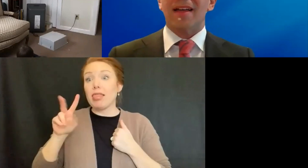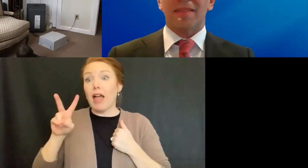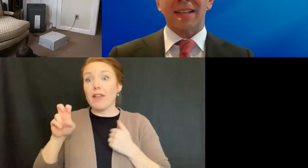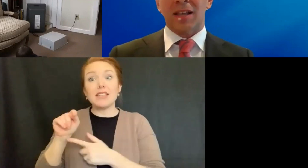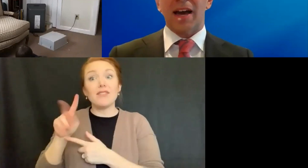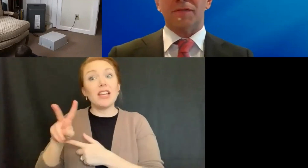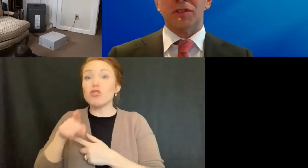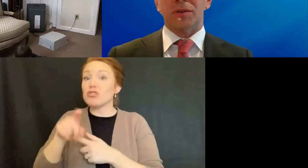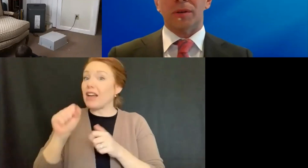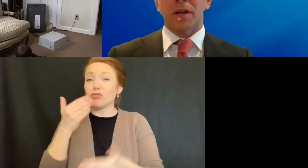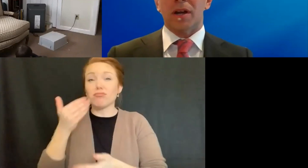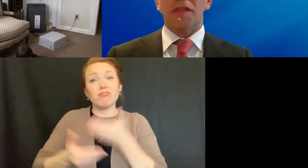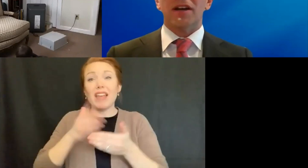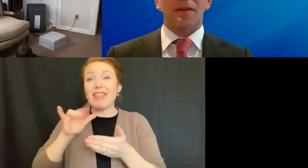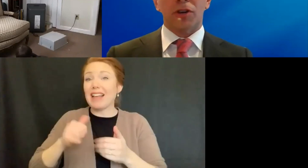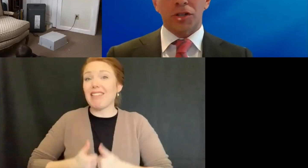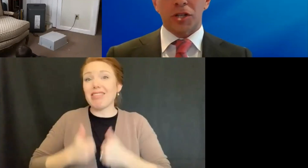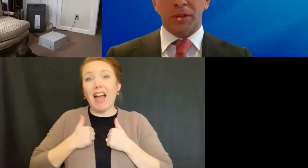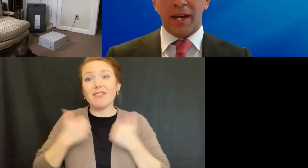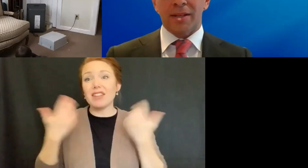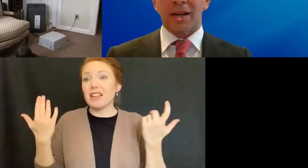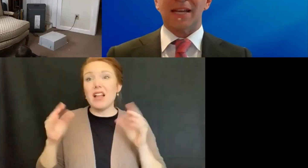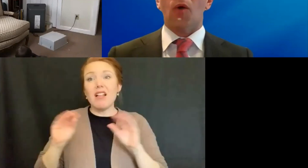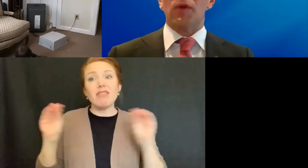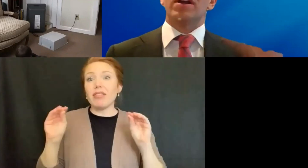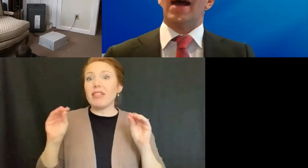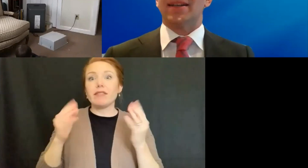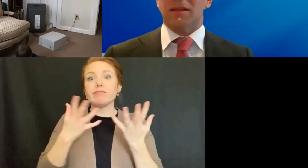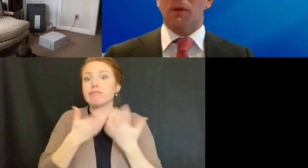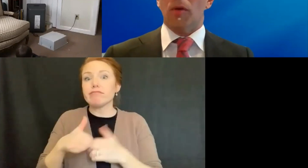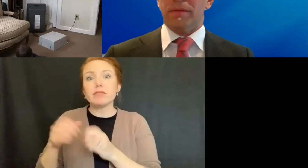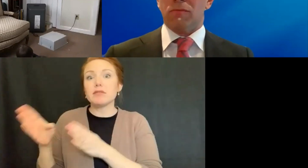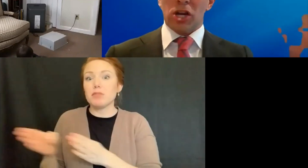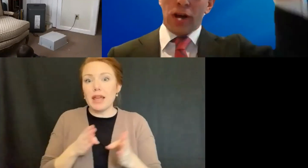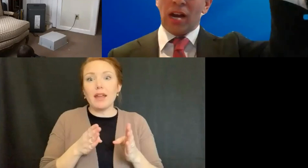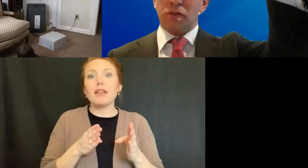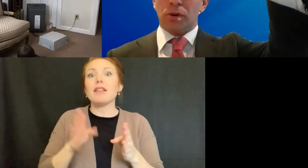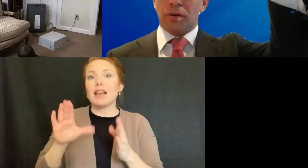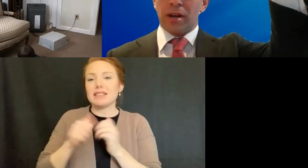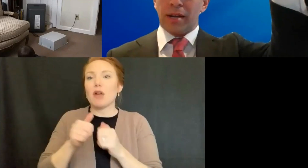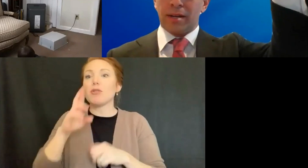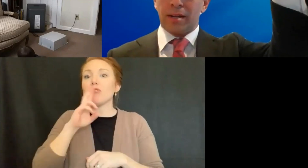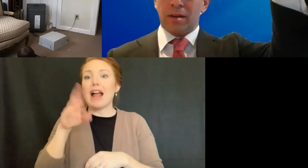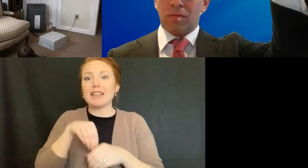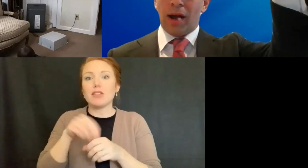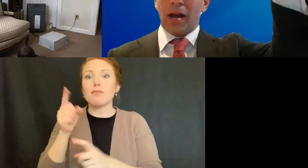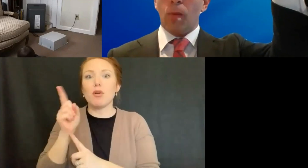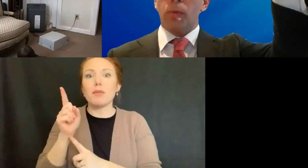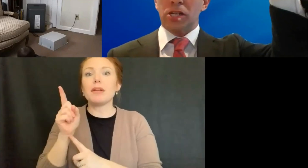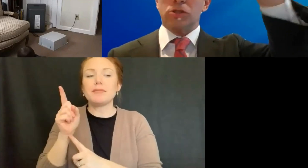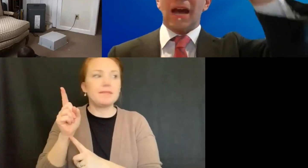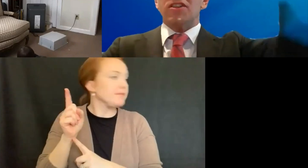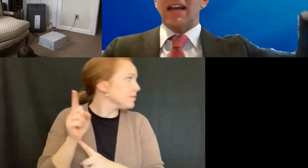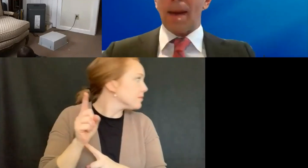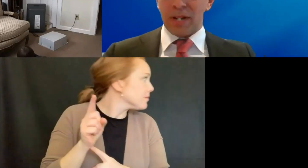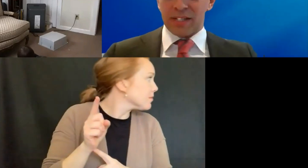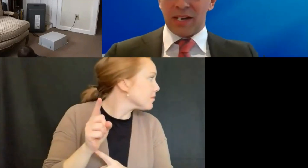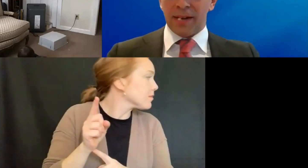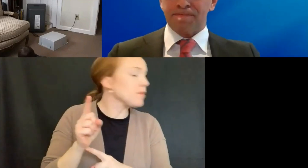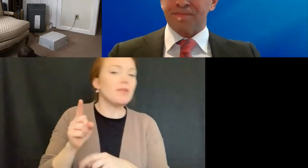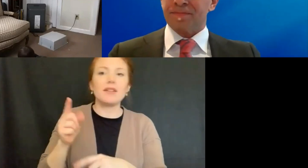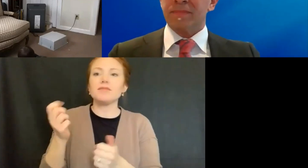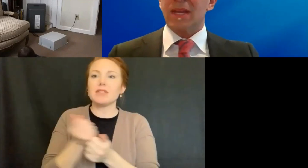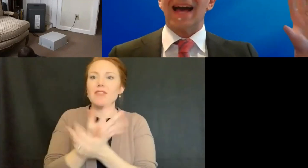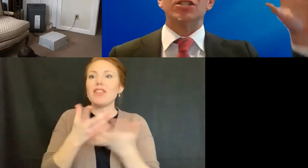know what? That's life too. Nothing ever goes as planned. It's how we react in the moment. Raise your hand if you agree, right? I hope we can use everything